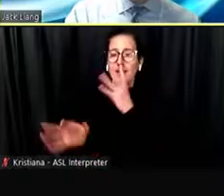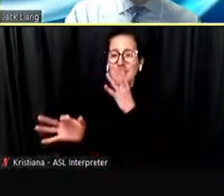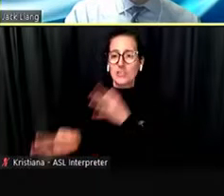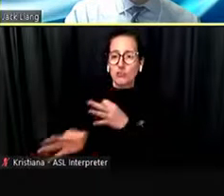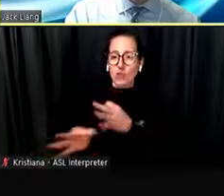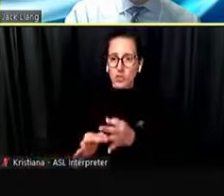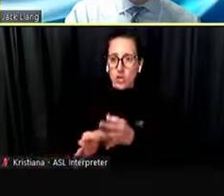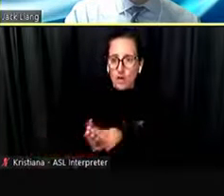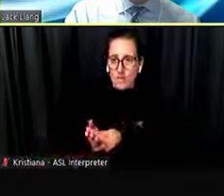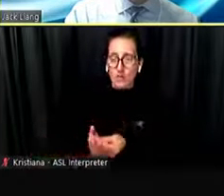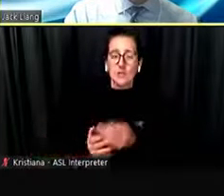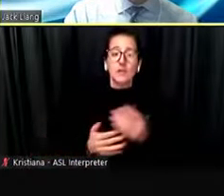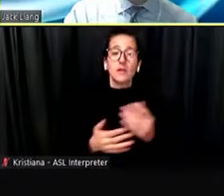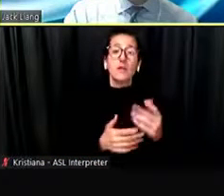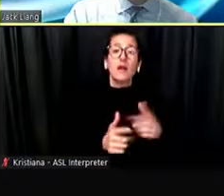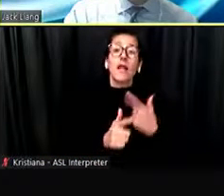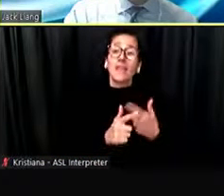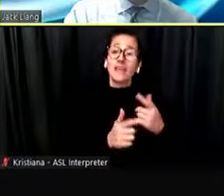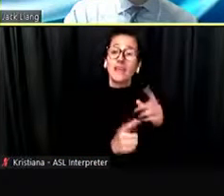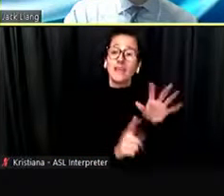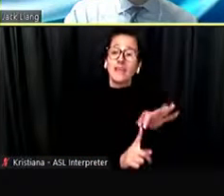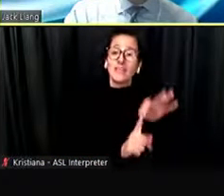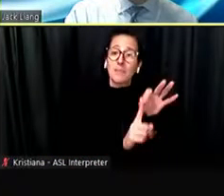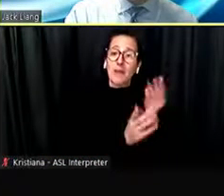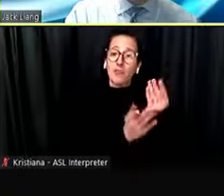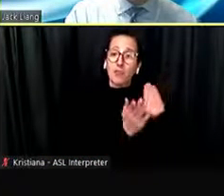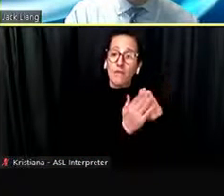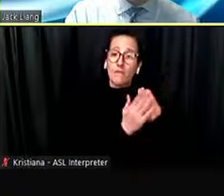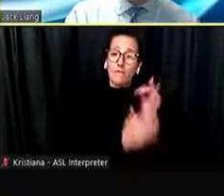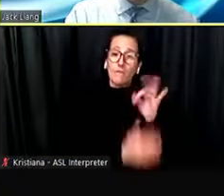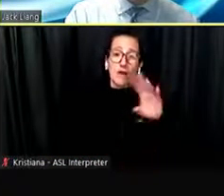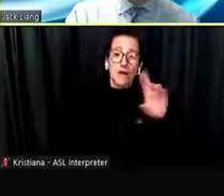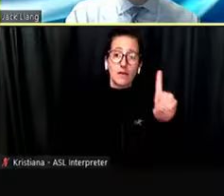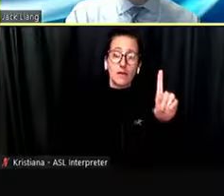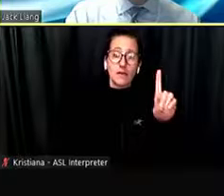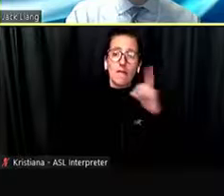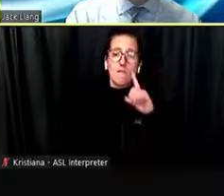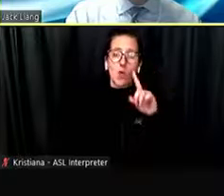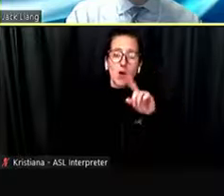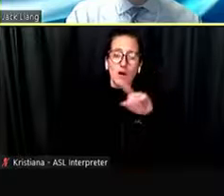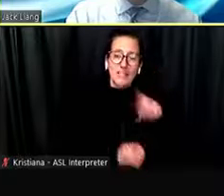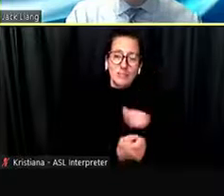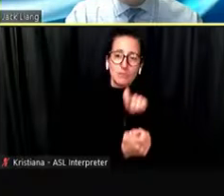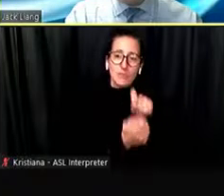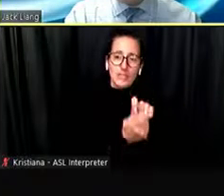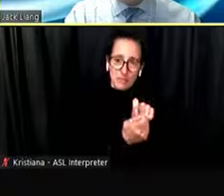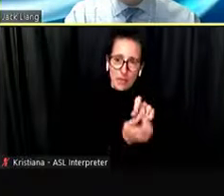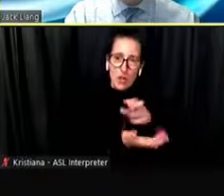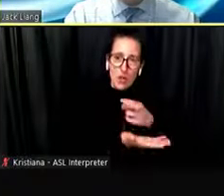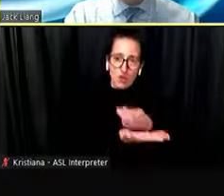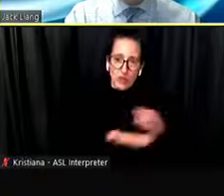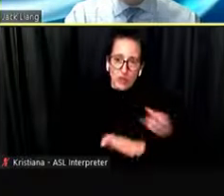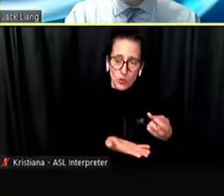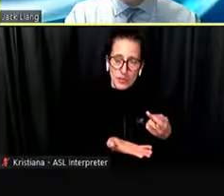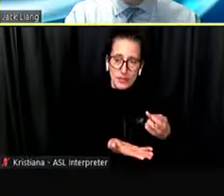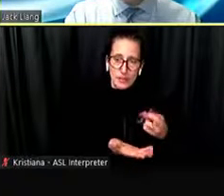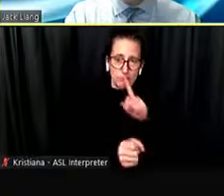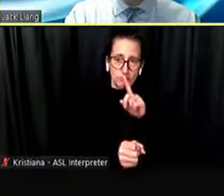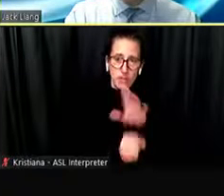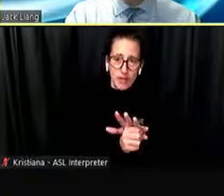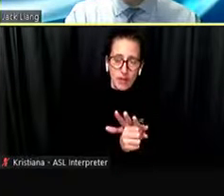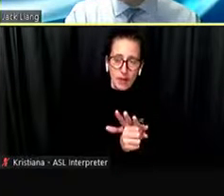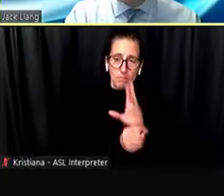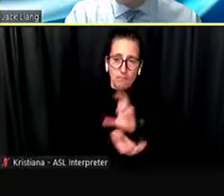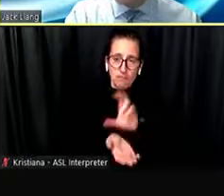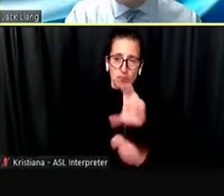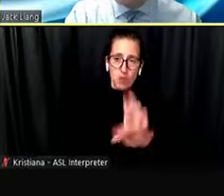special funds, usually they're used to segregate dedicated resources. And no matter this dedicated resources, examples could